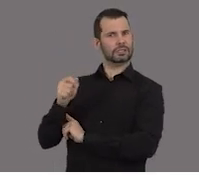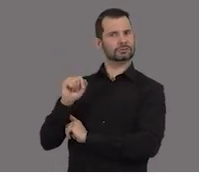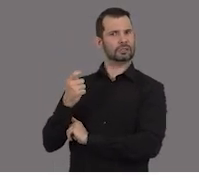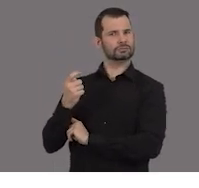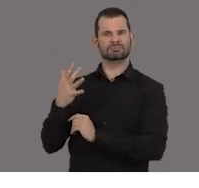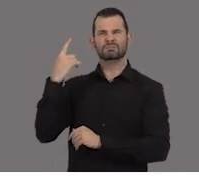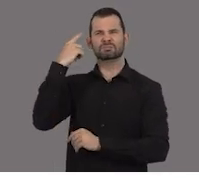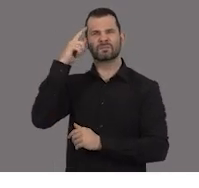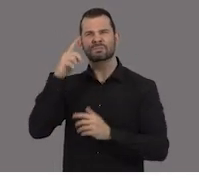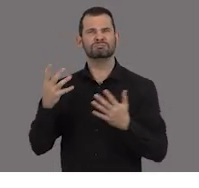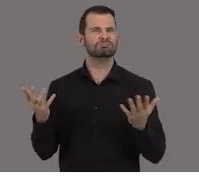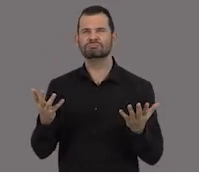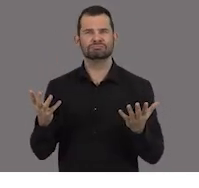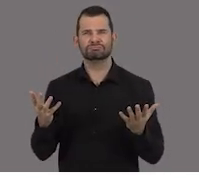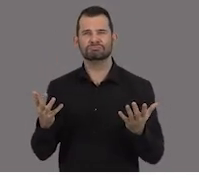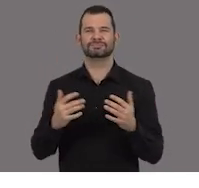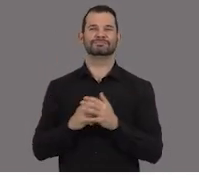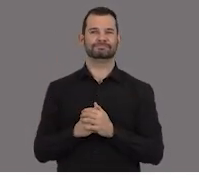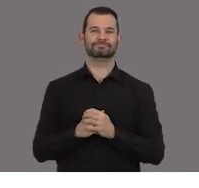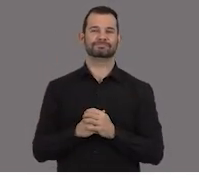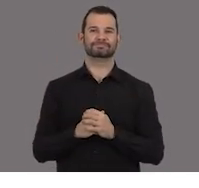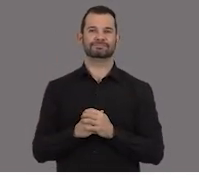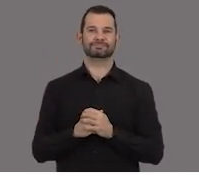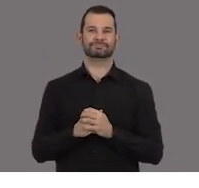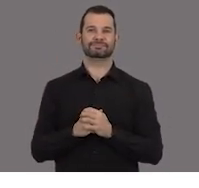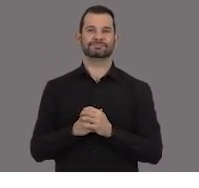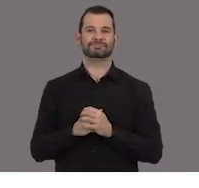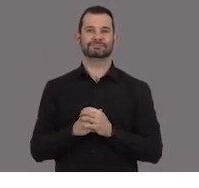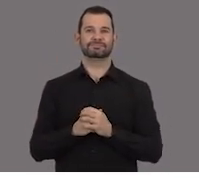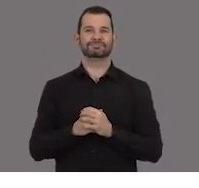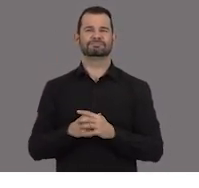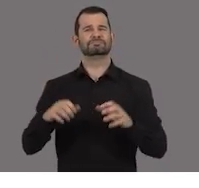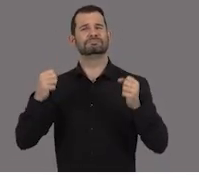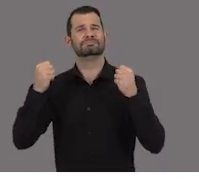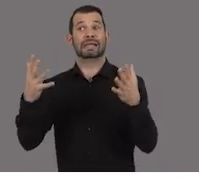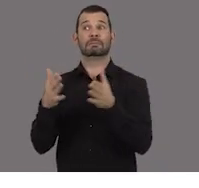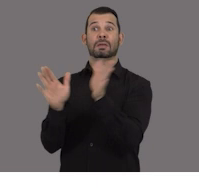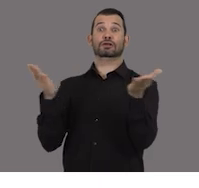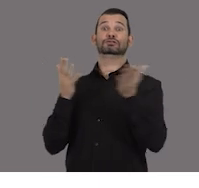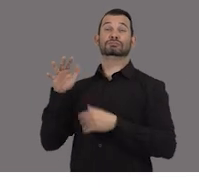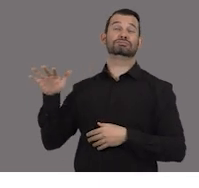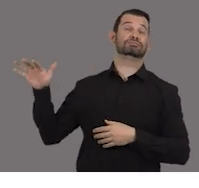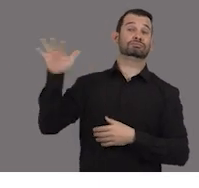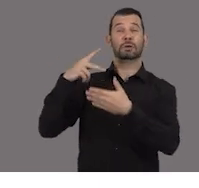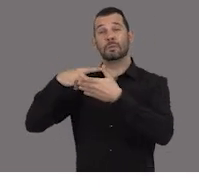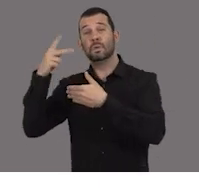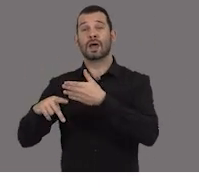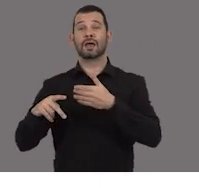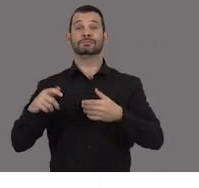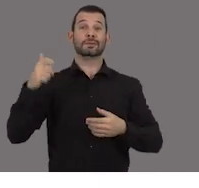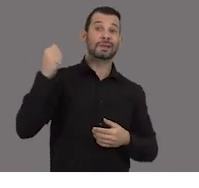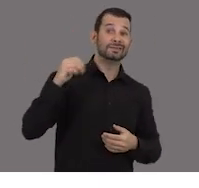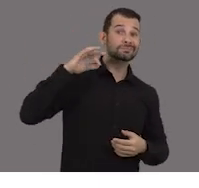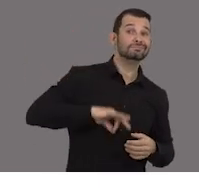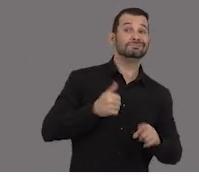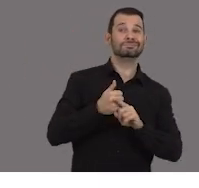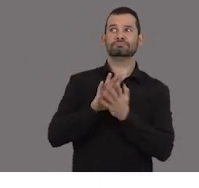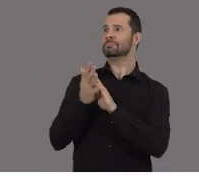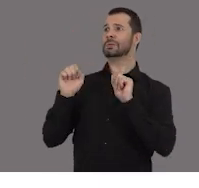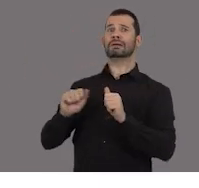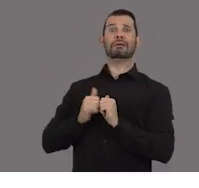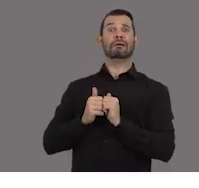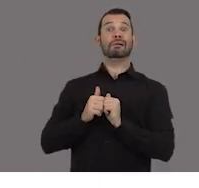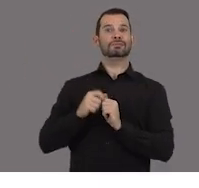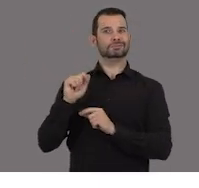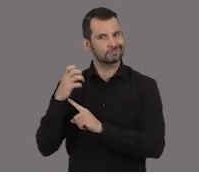with why we pay taxes and what they are for. Many public services, programs, and